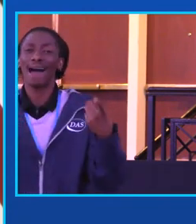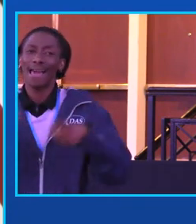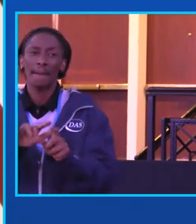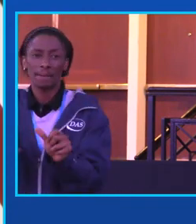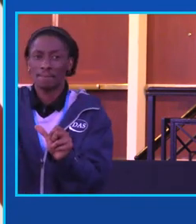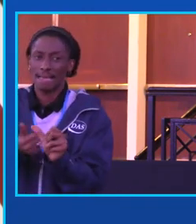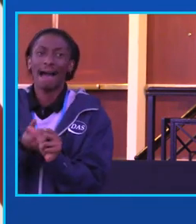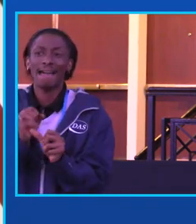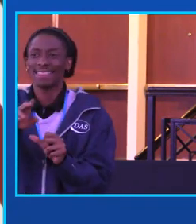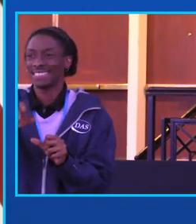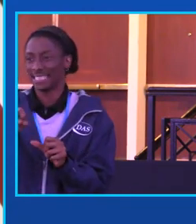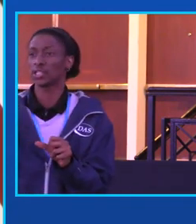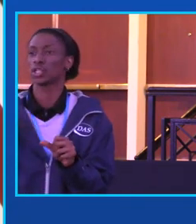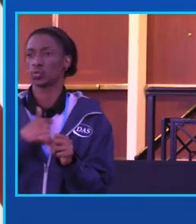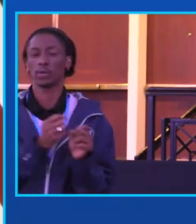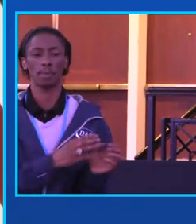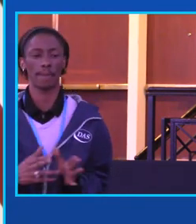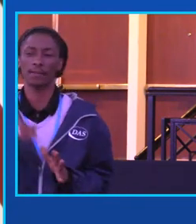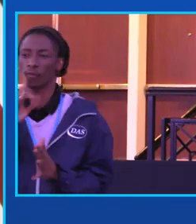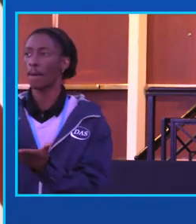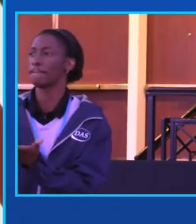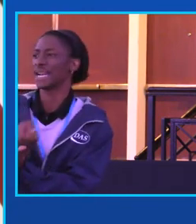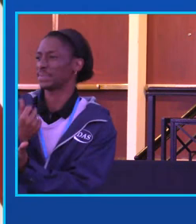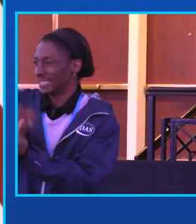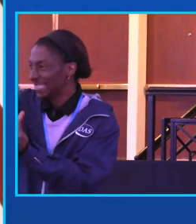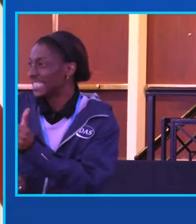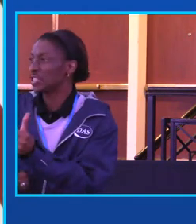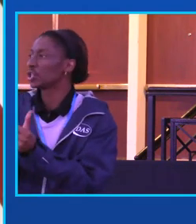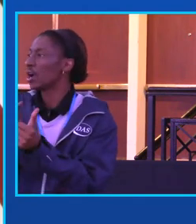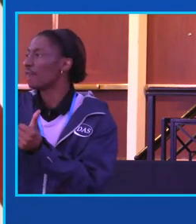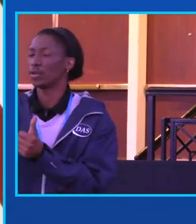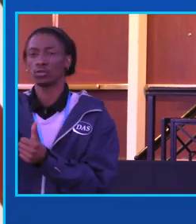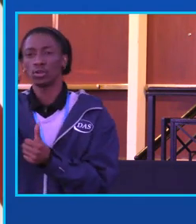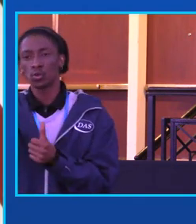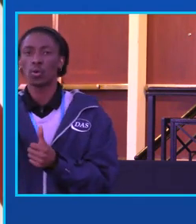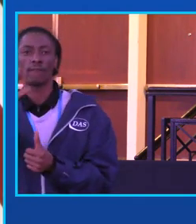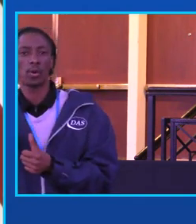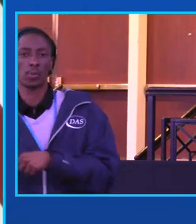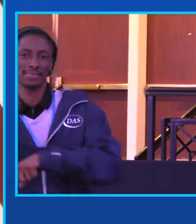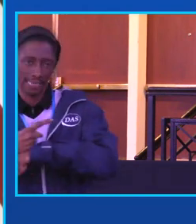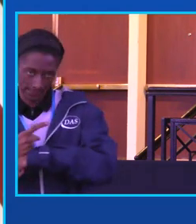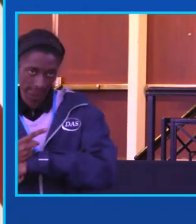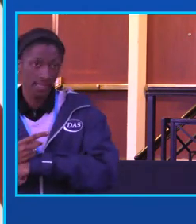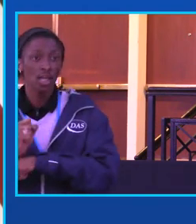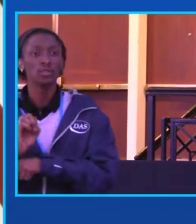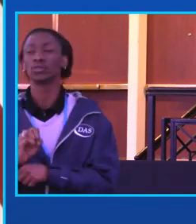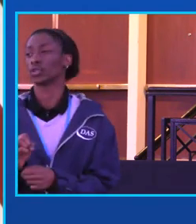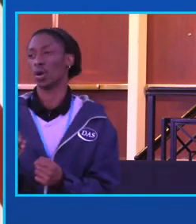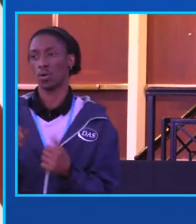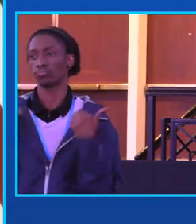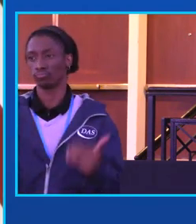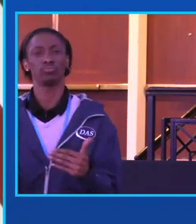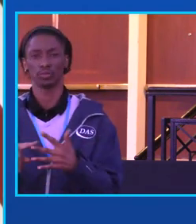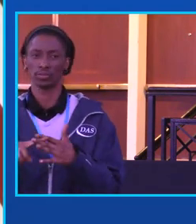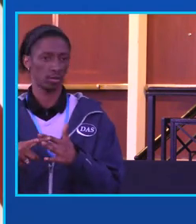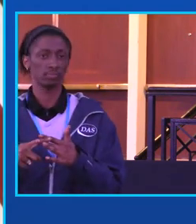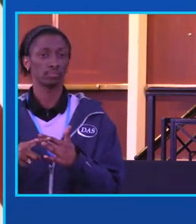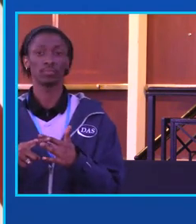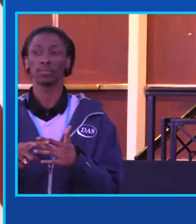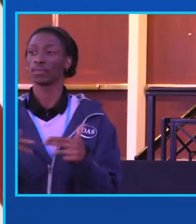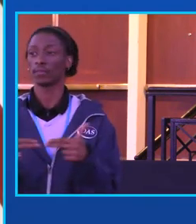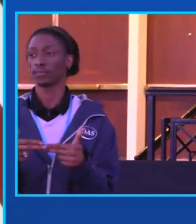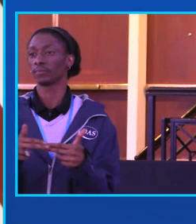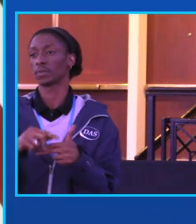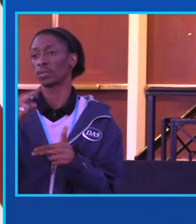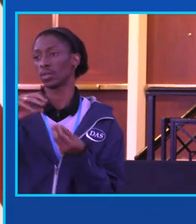we prepare to maximize every single one of those 241 days. So let's dive into the first slide.